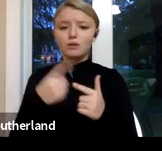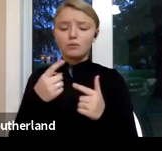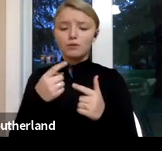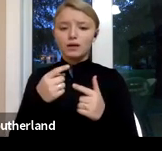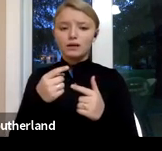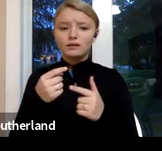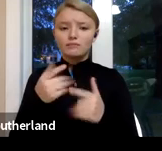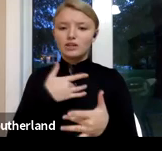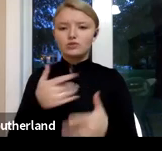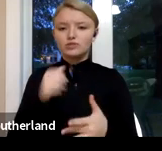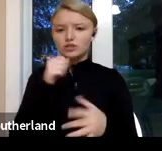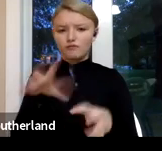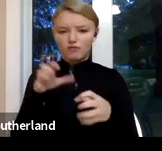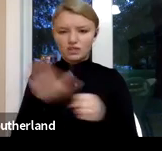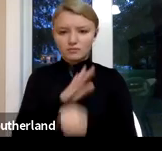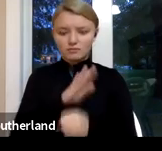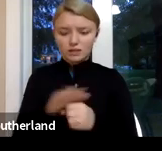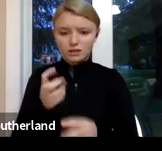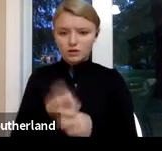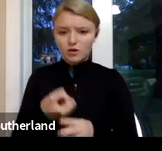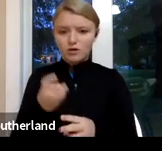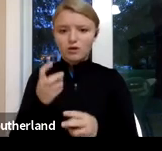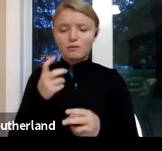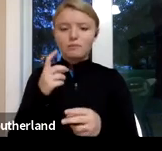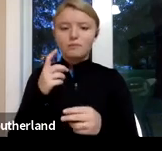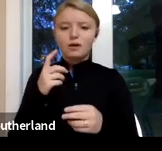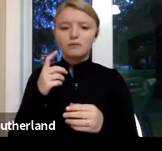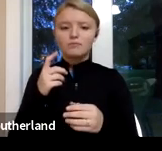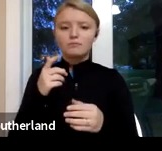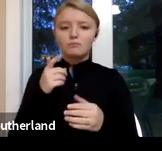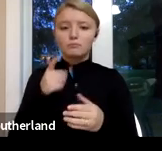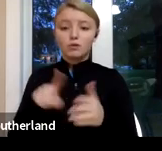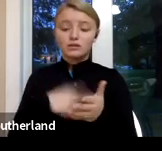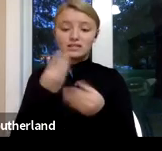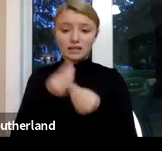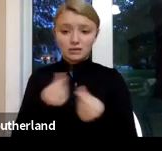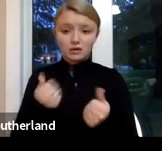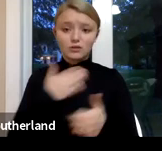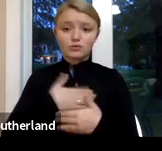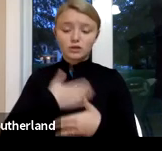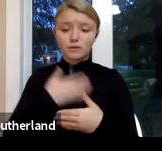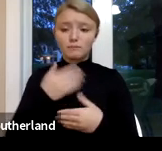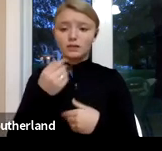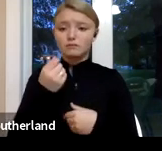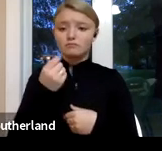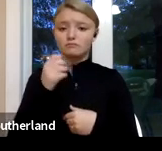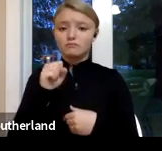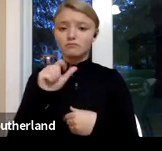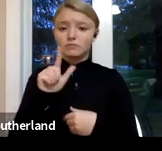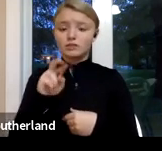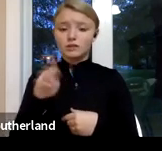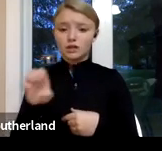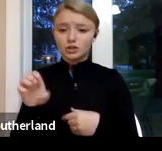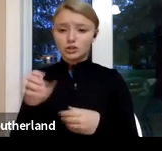freeze completely hard, but they are really yummy slushy. And you can use them as an ice pack to cool your other stuff.